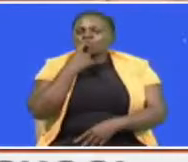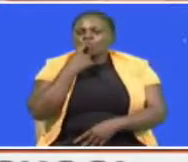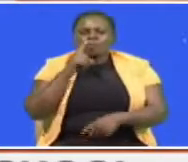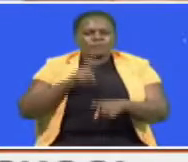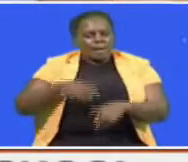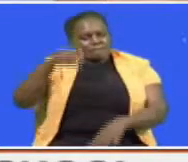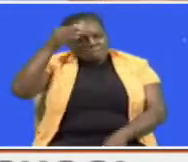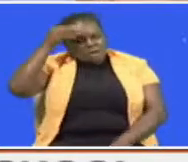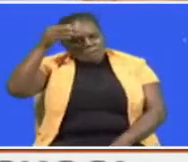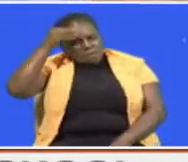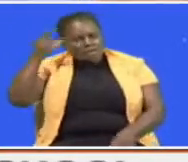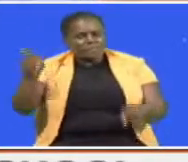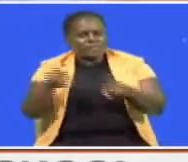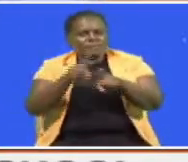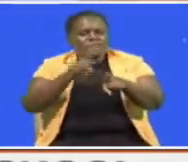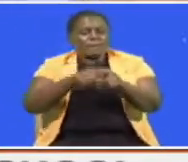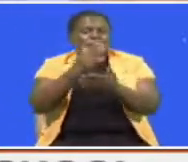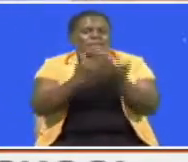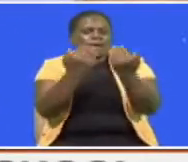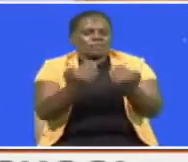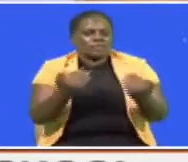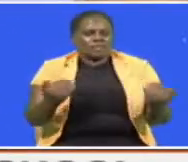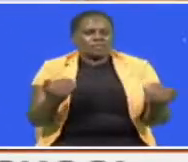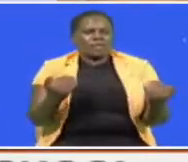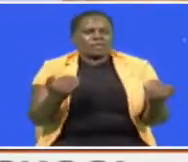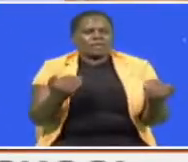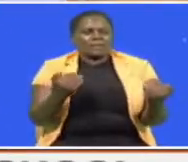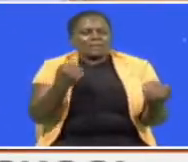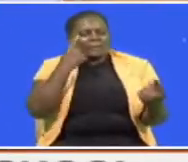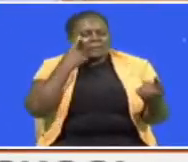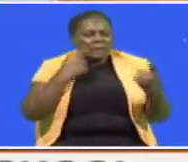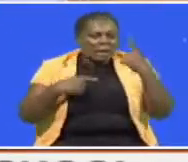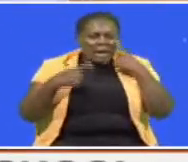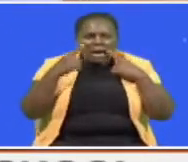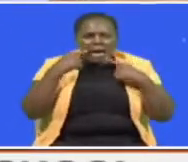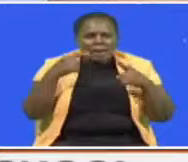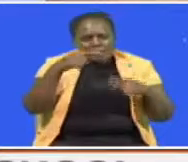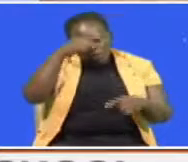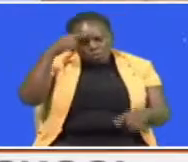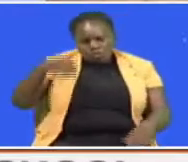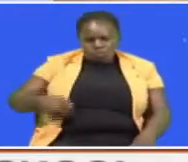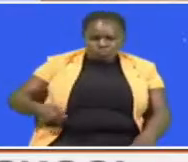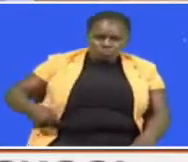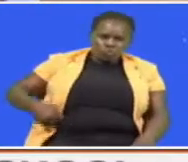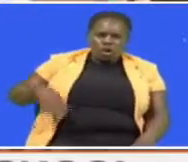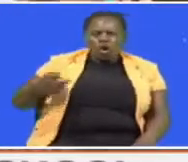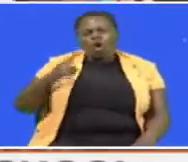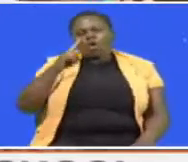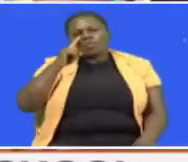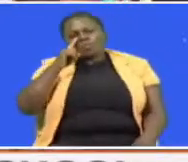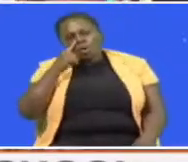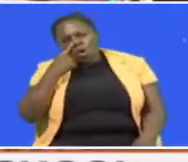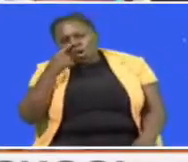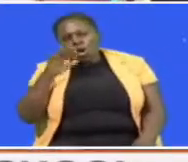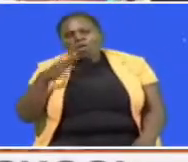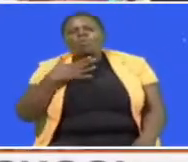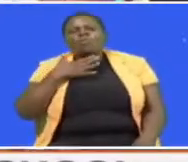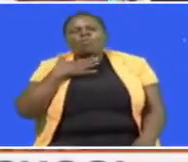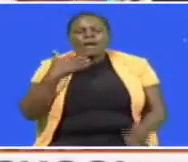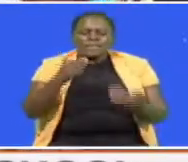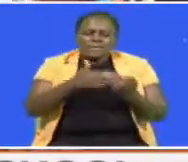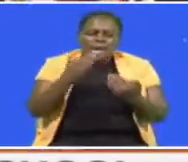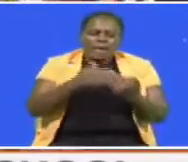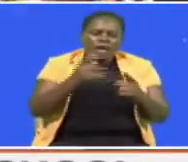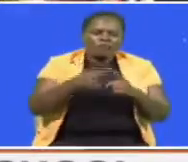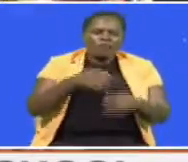while learning. Some children will break into cries due to hunger, boredom, or just seeking attention from